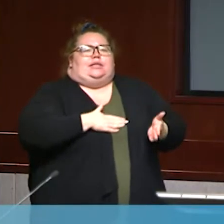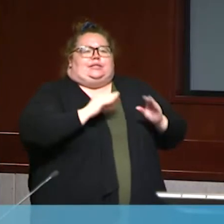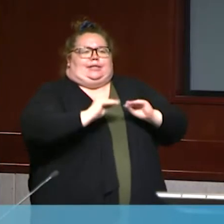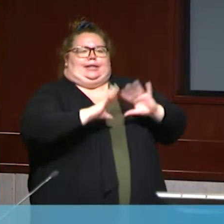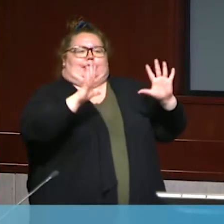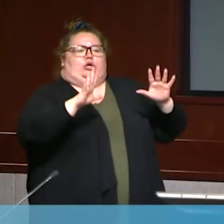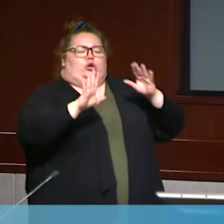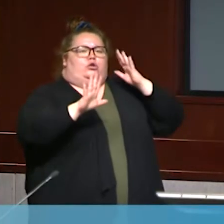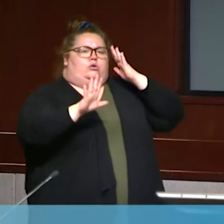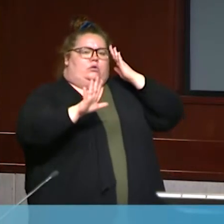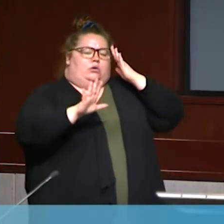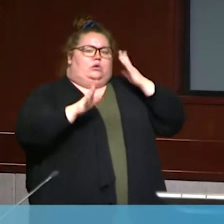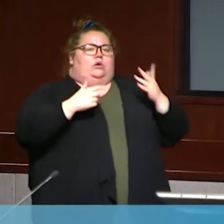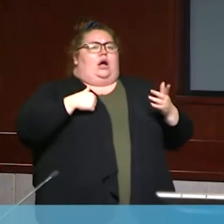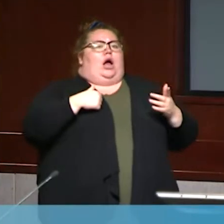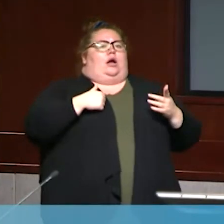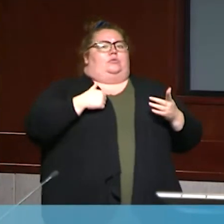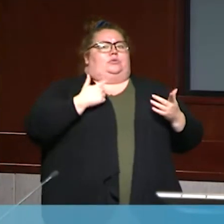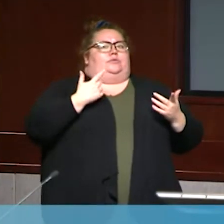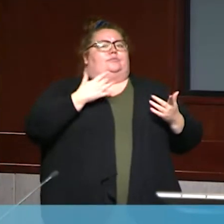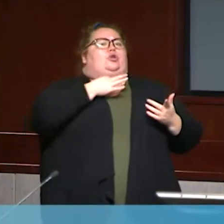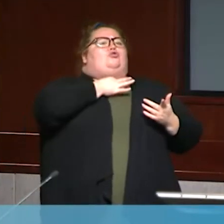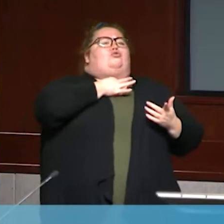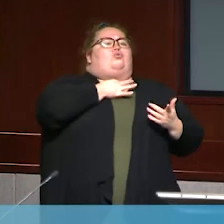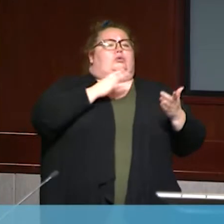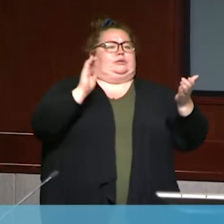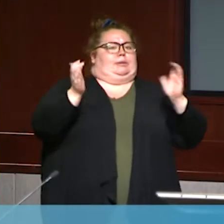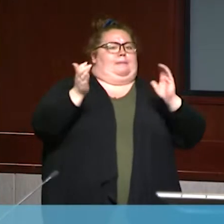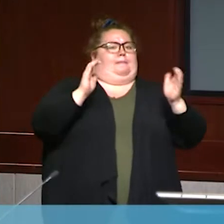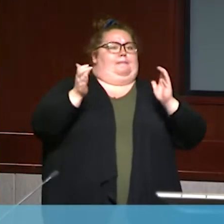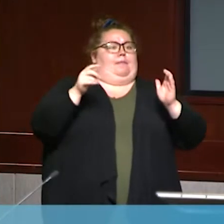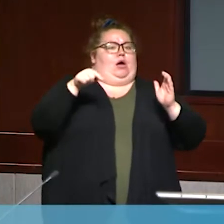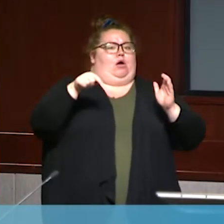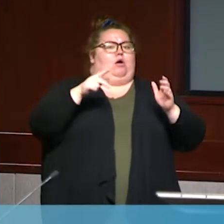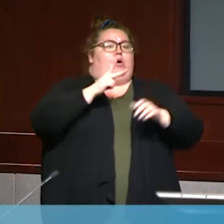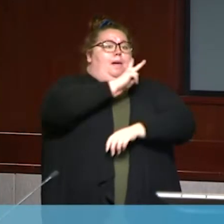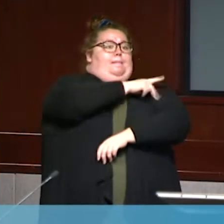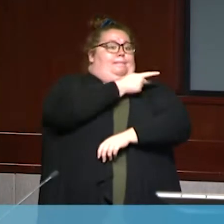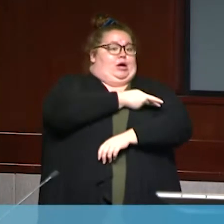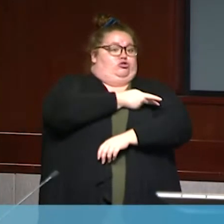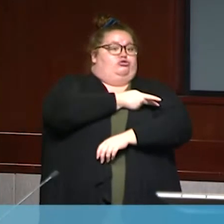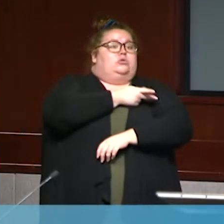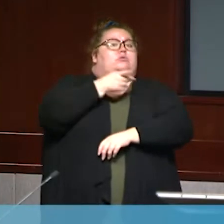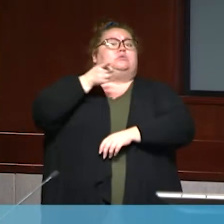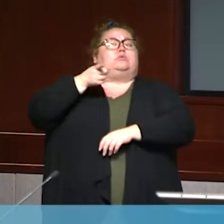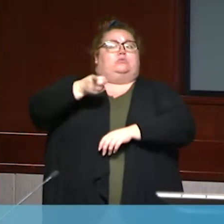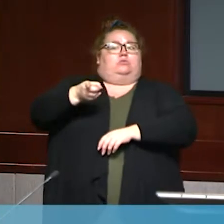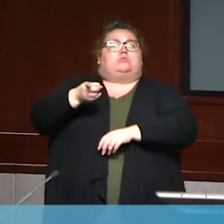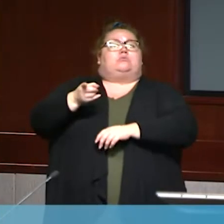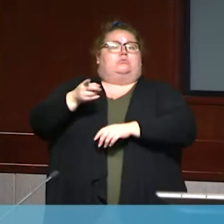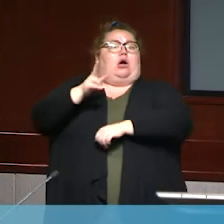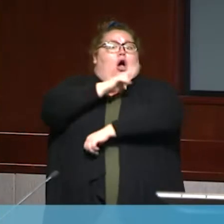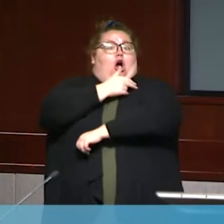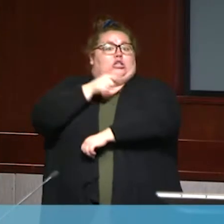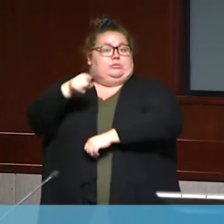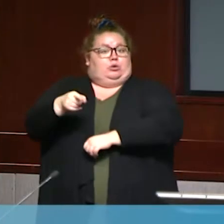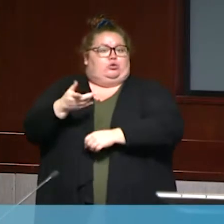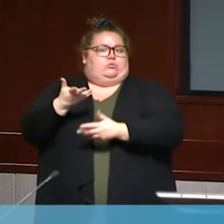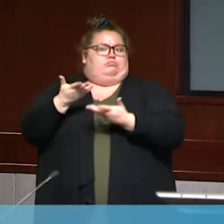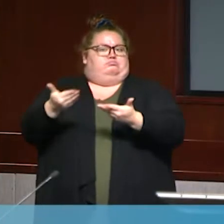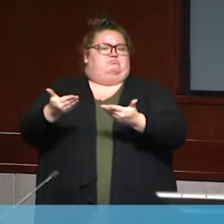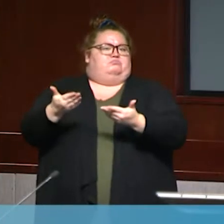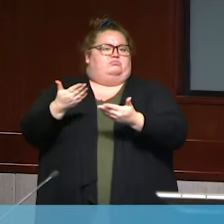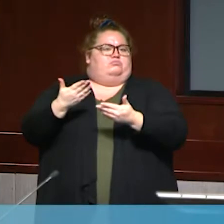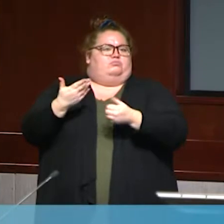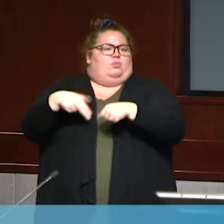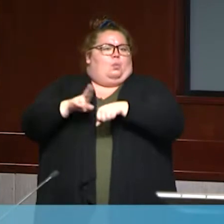Sure. So I just was wondering the ratio or the percentage of folks who are in hospital but in an ICU unit